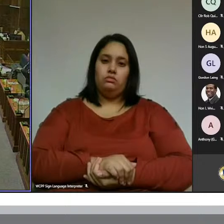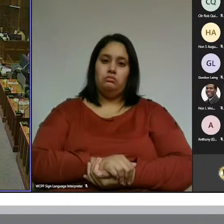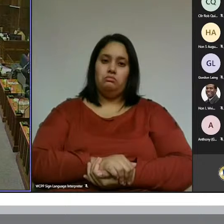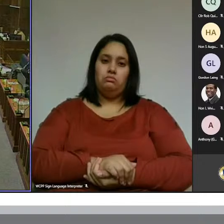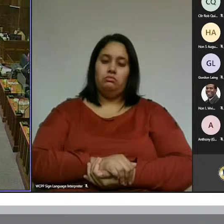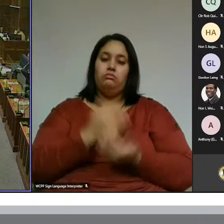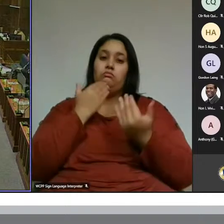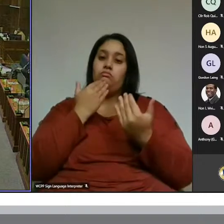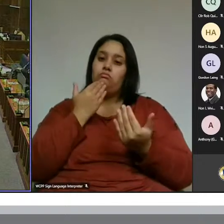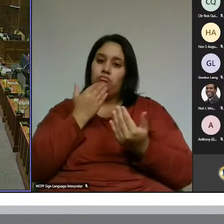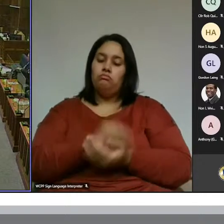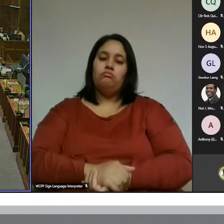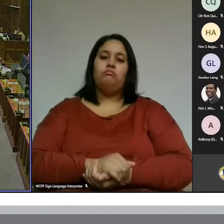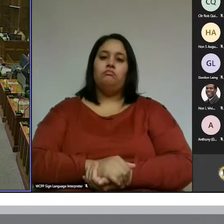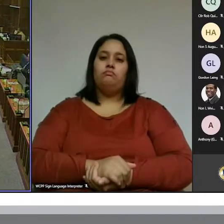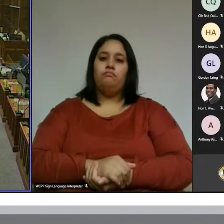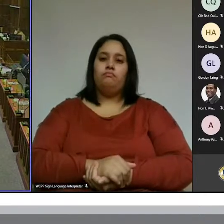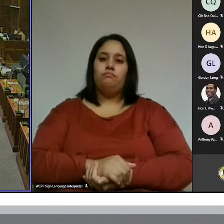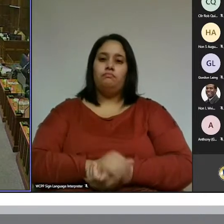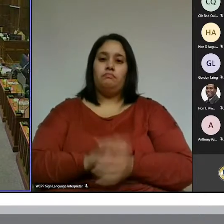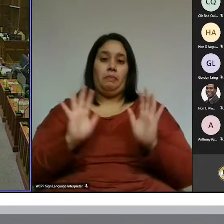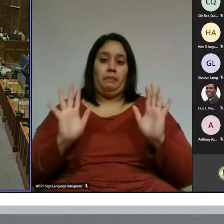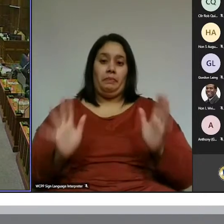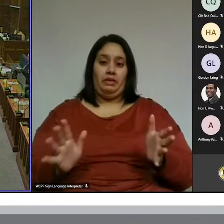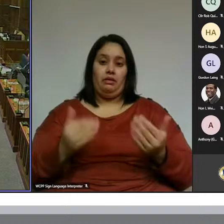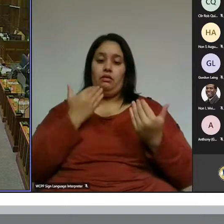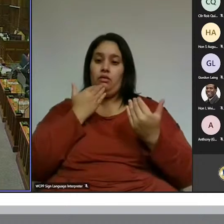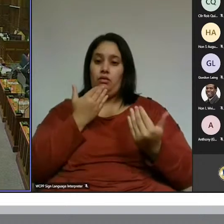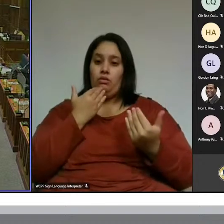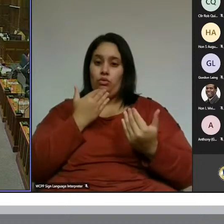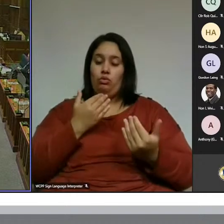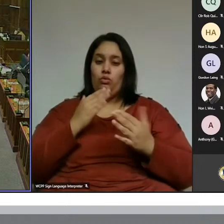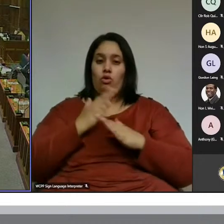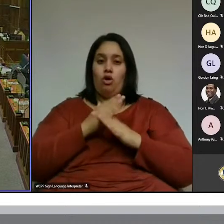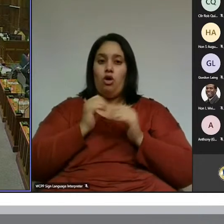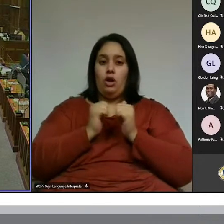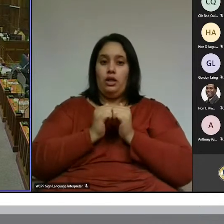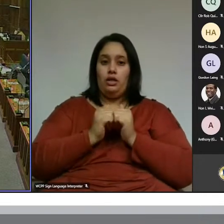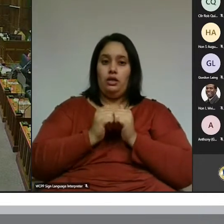Thank you. That's it. Thank you, colleagues,